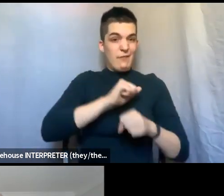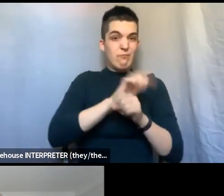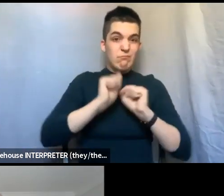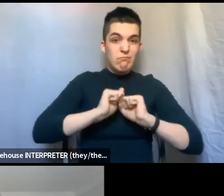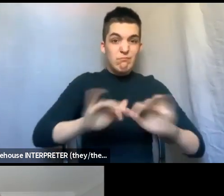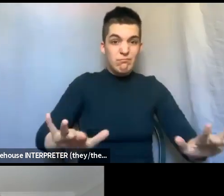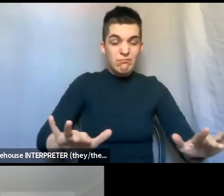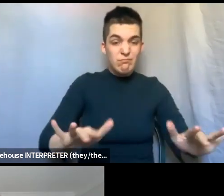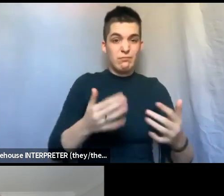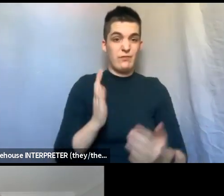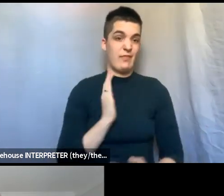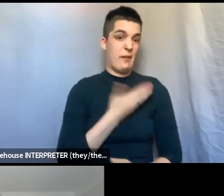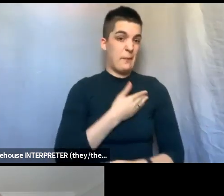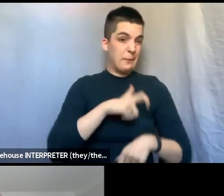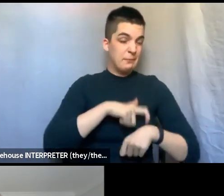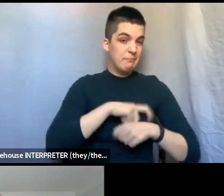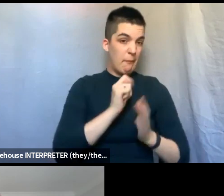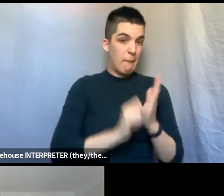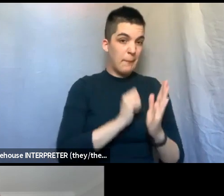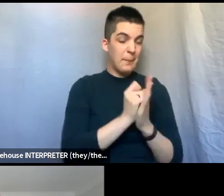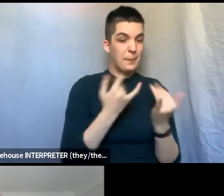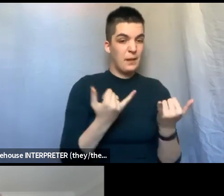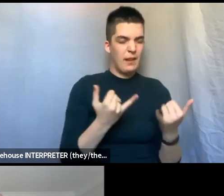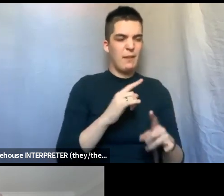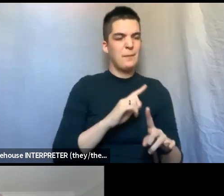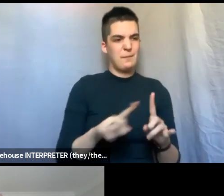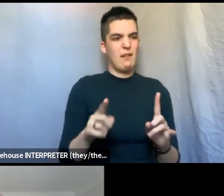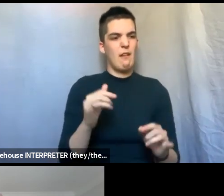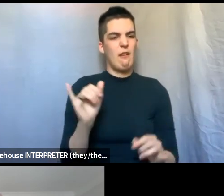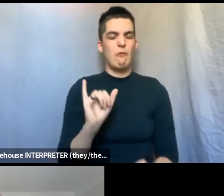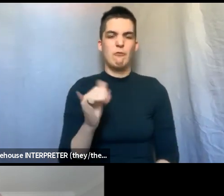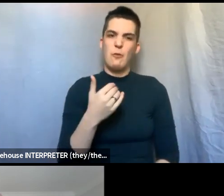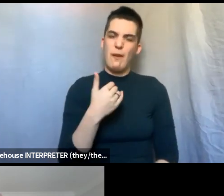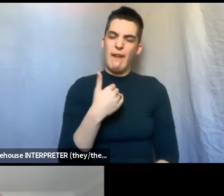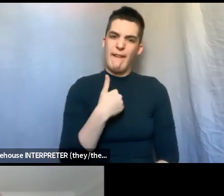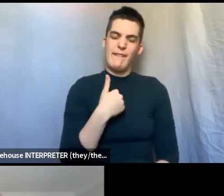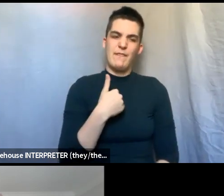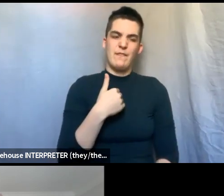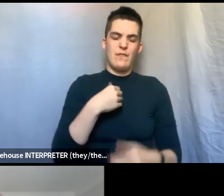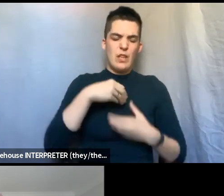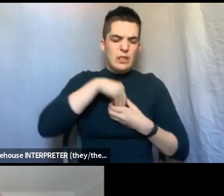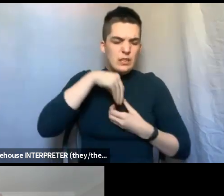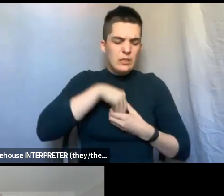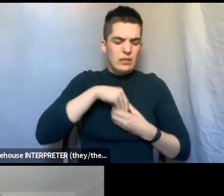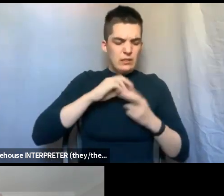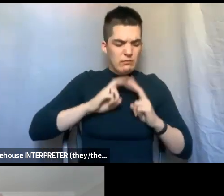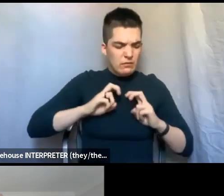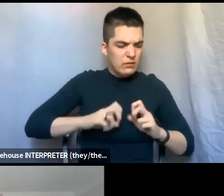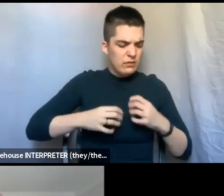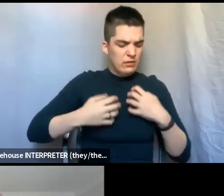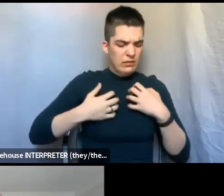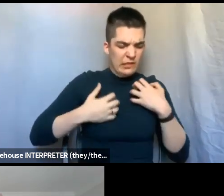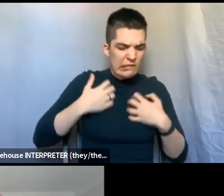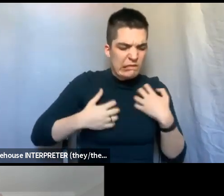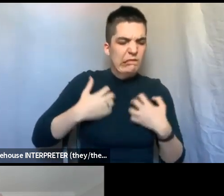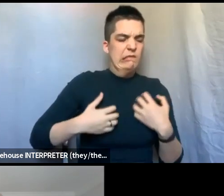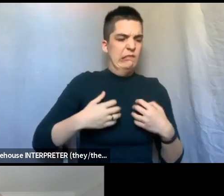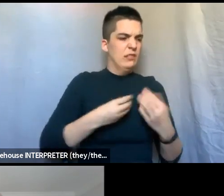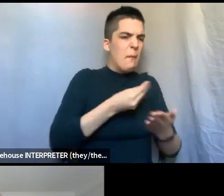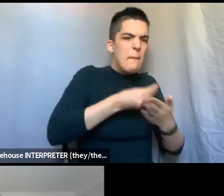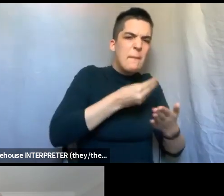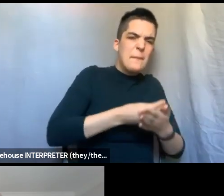we also have an equally severe pandemic of inner troubles, mental, online troubles, money